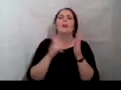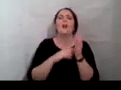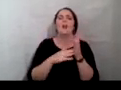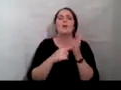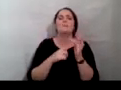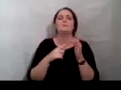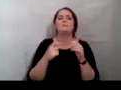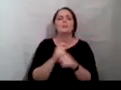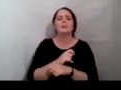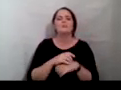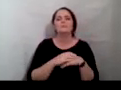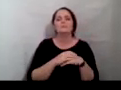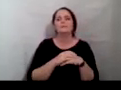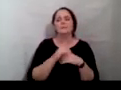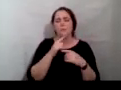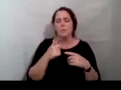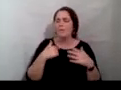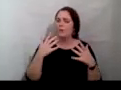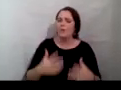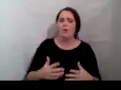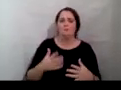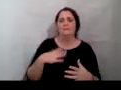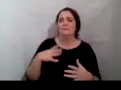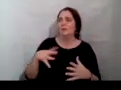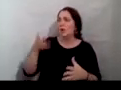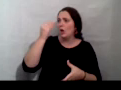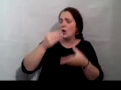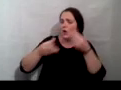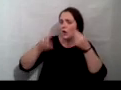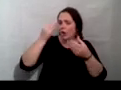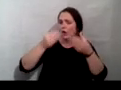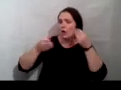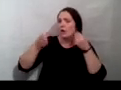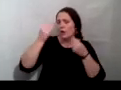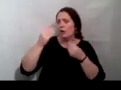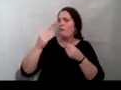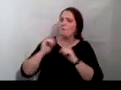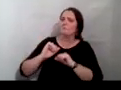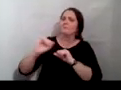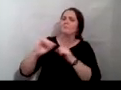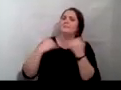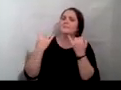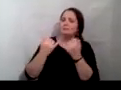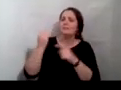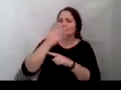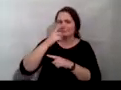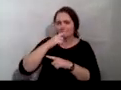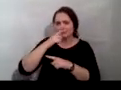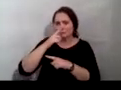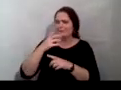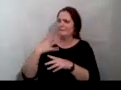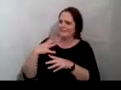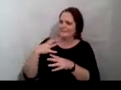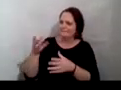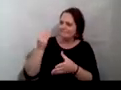we've got a lot to learn from Indigenous people about owning that love and acting on it and making it part